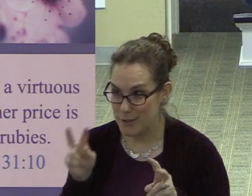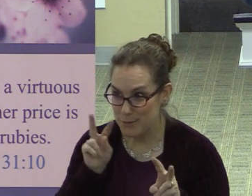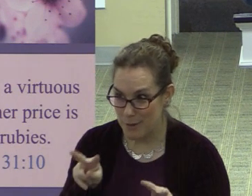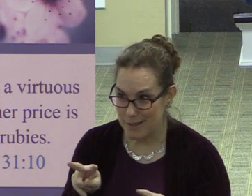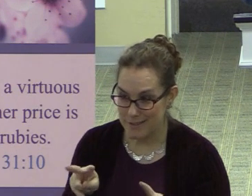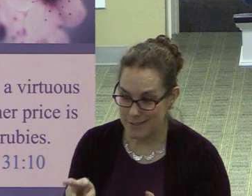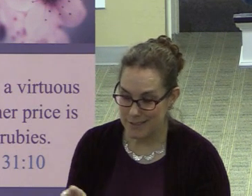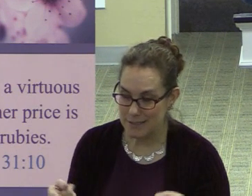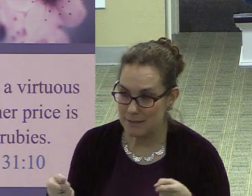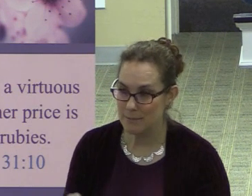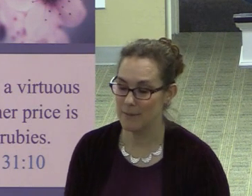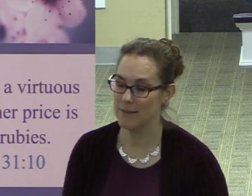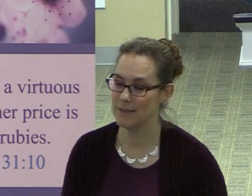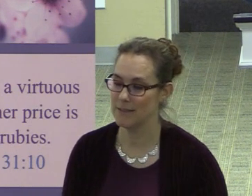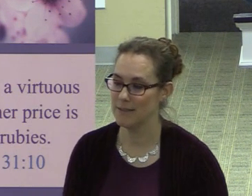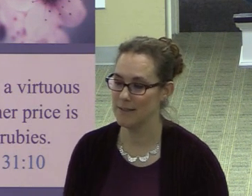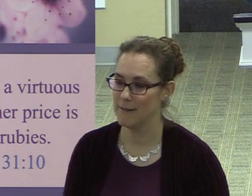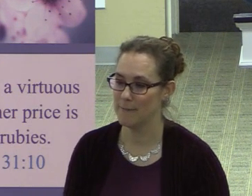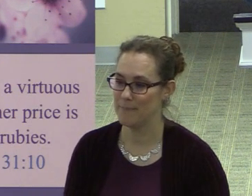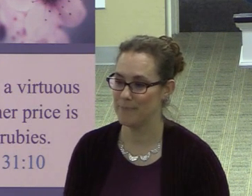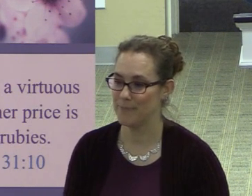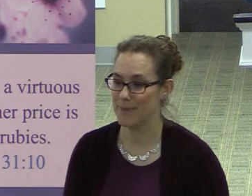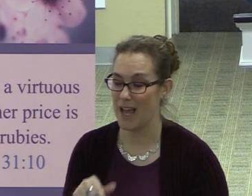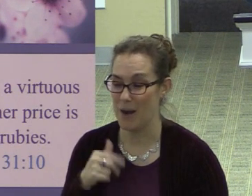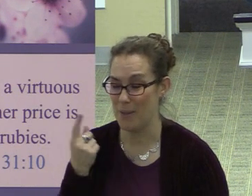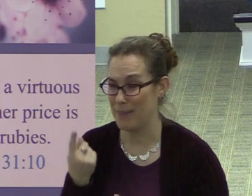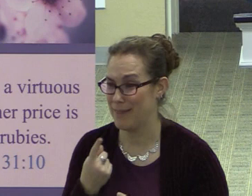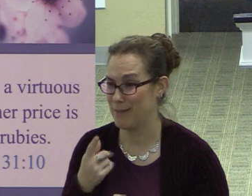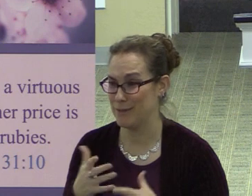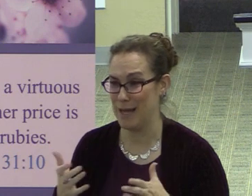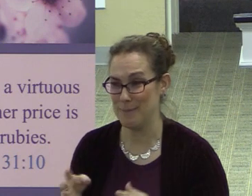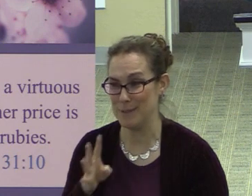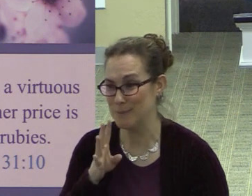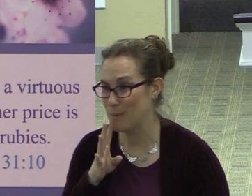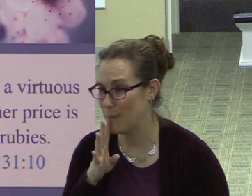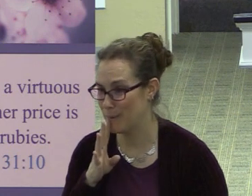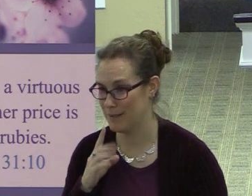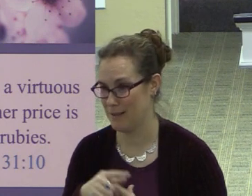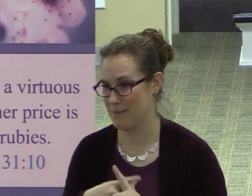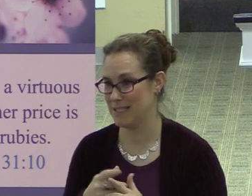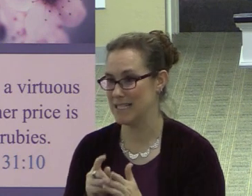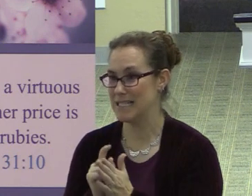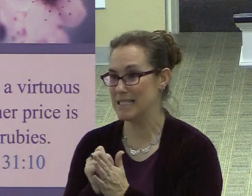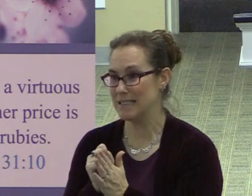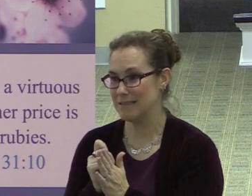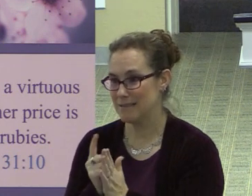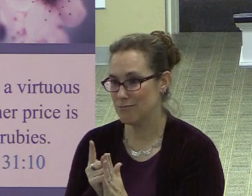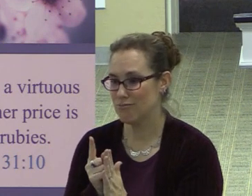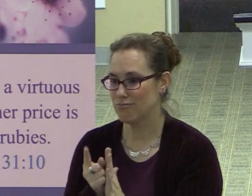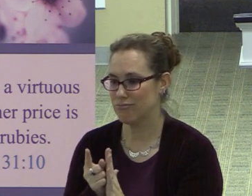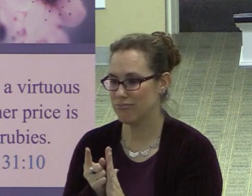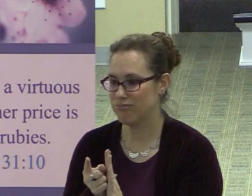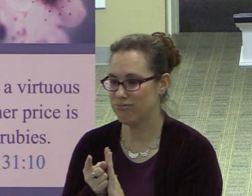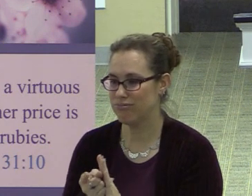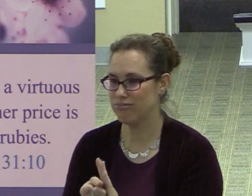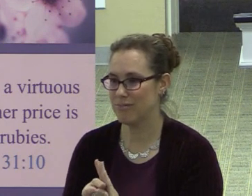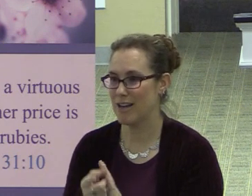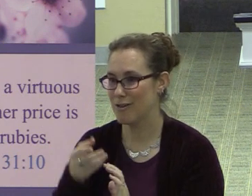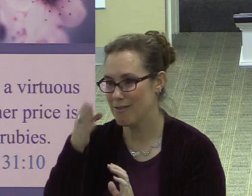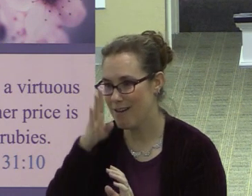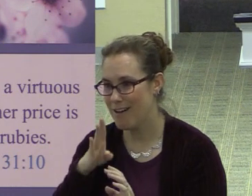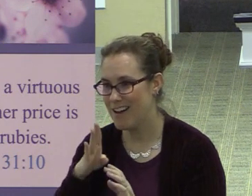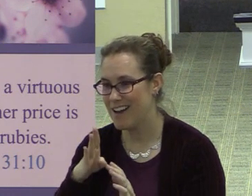place. I don't think there's a whole lot being spoken. But as the seconds pass by, God is